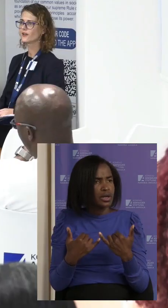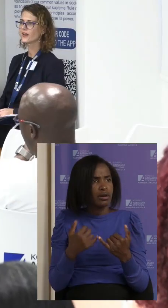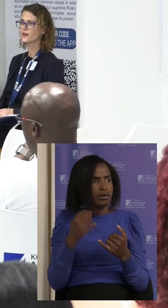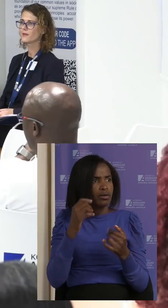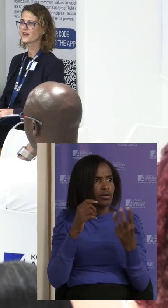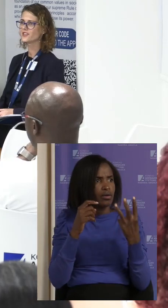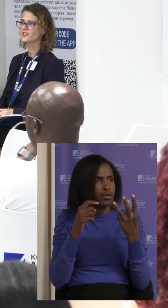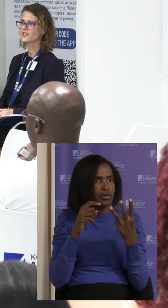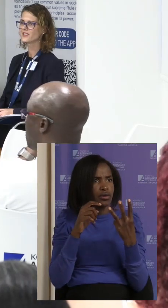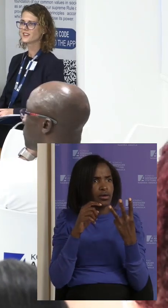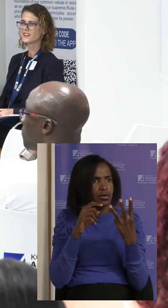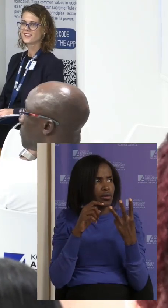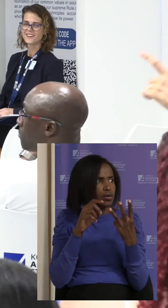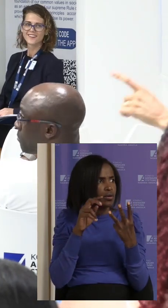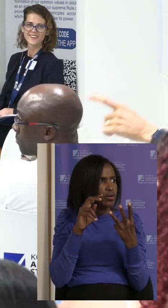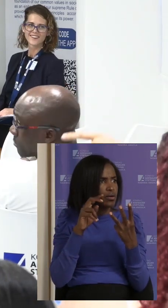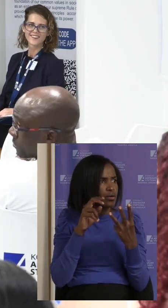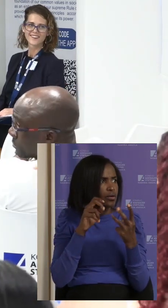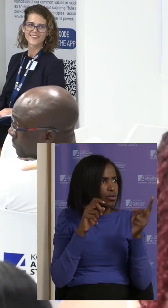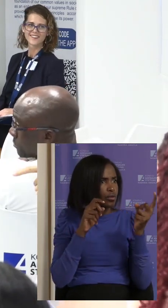you, NMH.